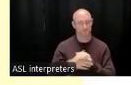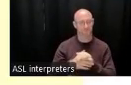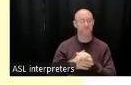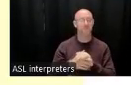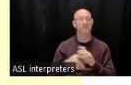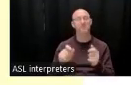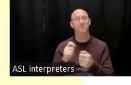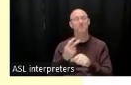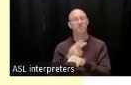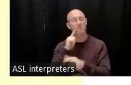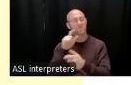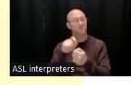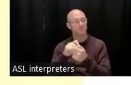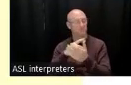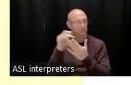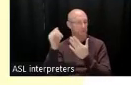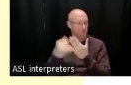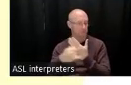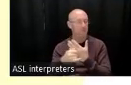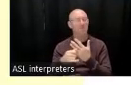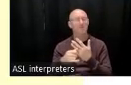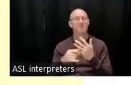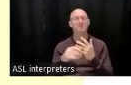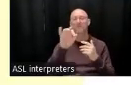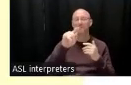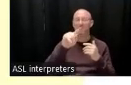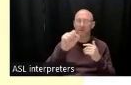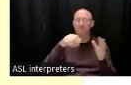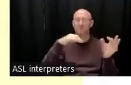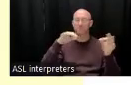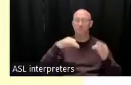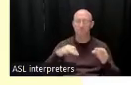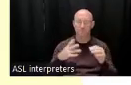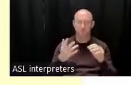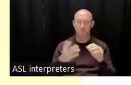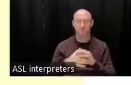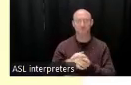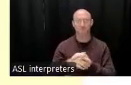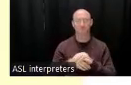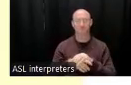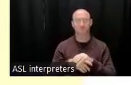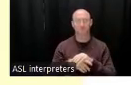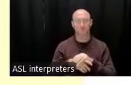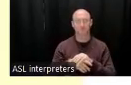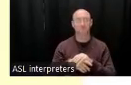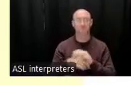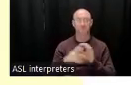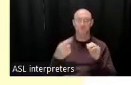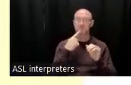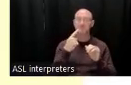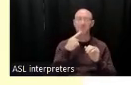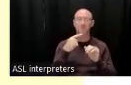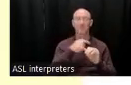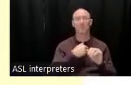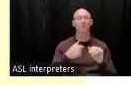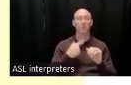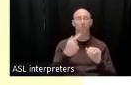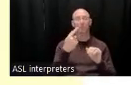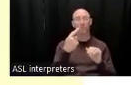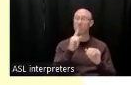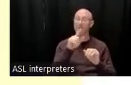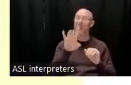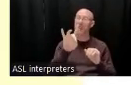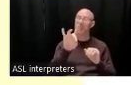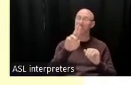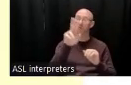specific projects, but it's a collection of facts and descriptions. So this language here describes that we are one of only 8